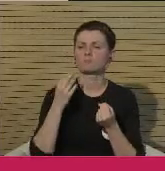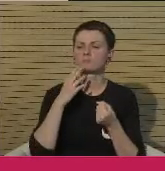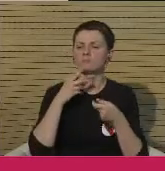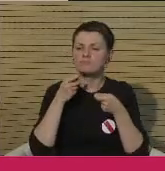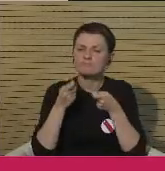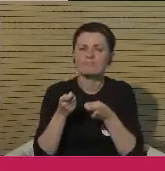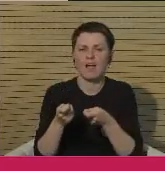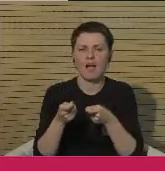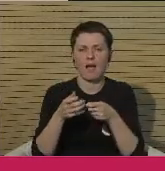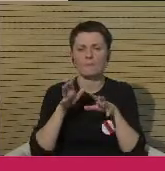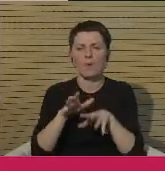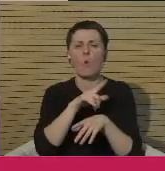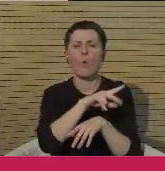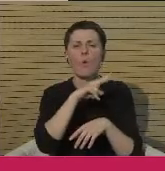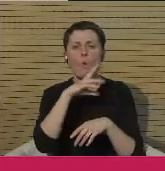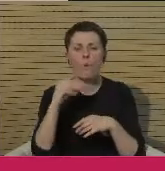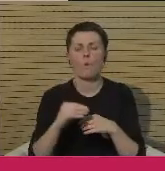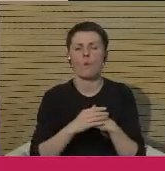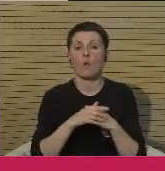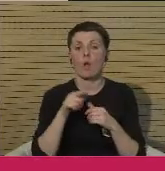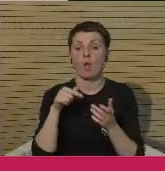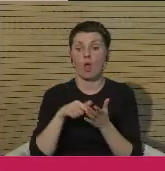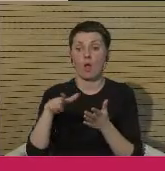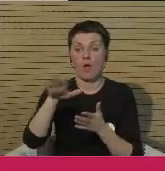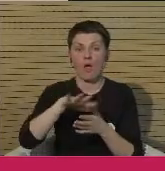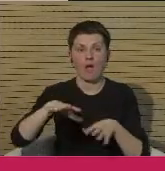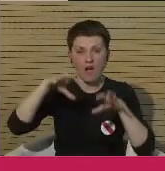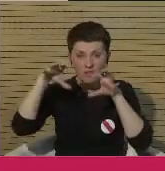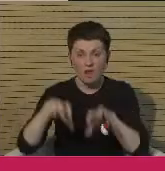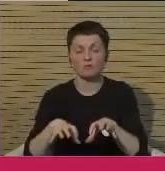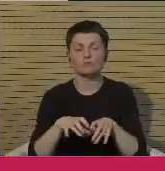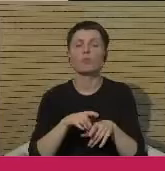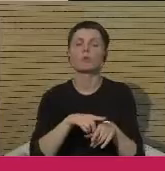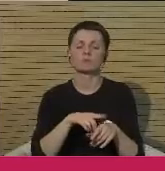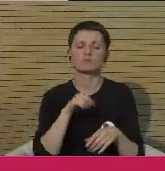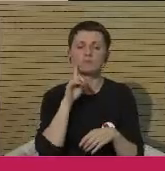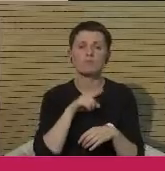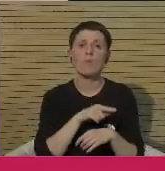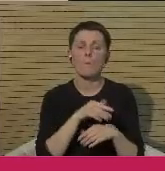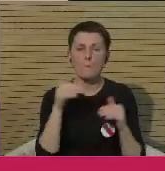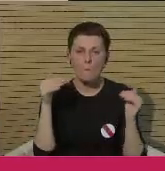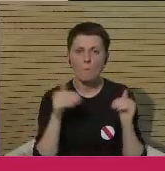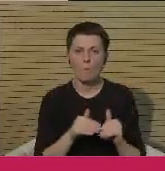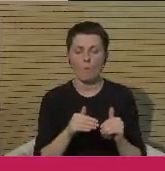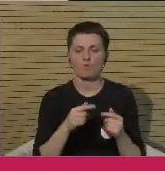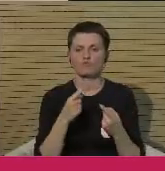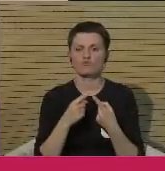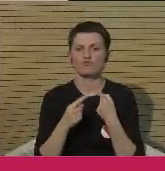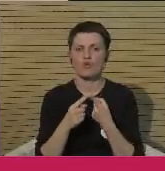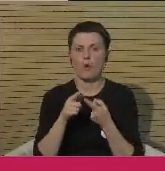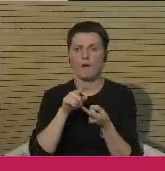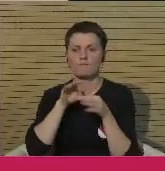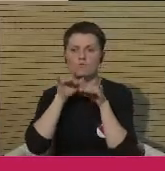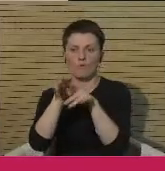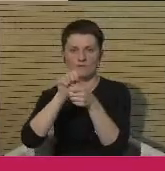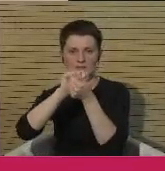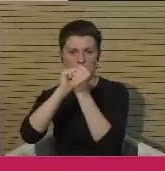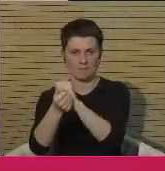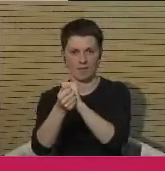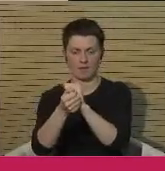strong pressure of the European Union on the regime might